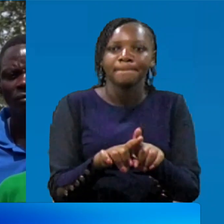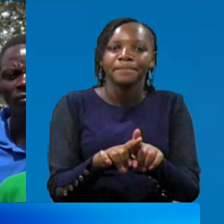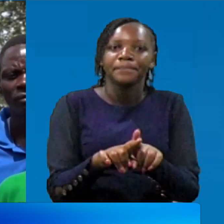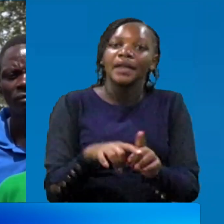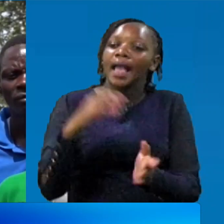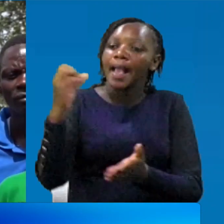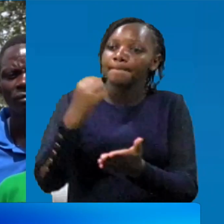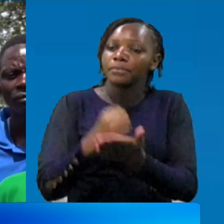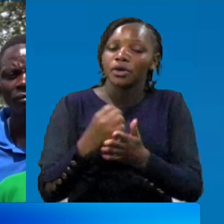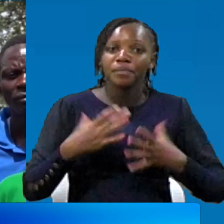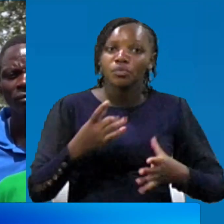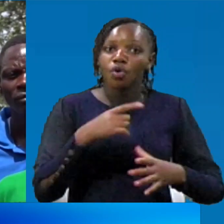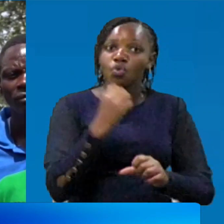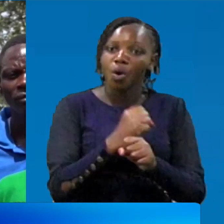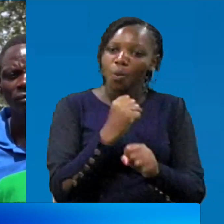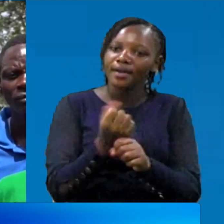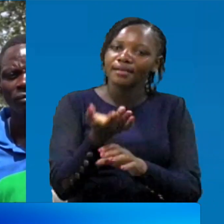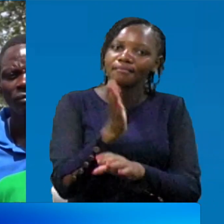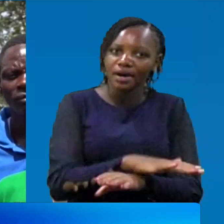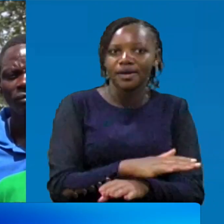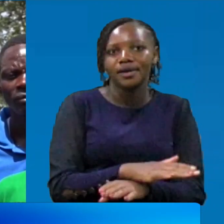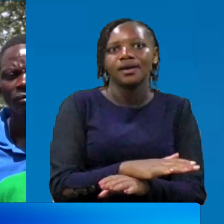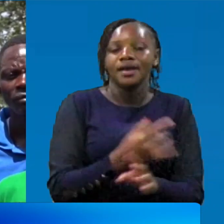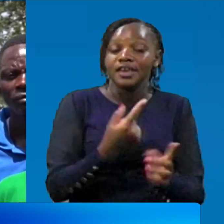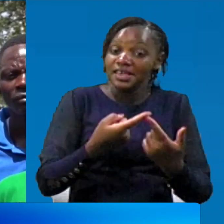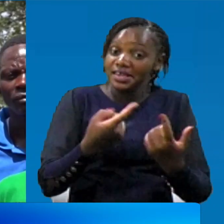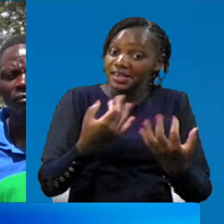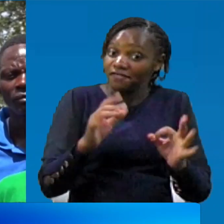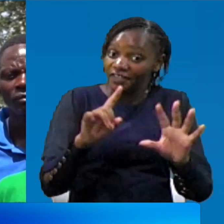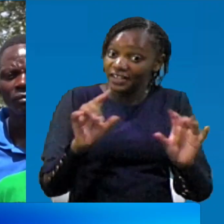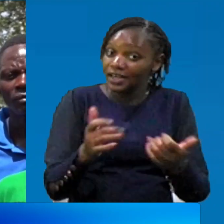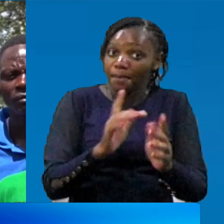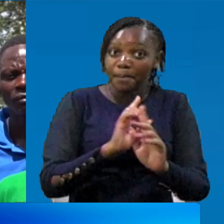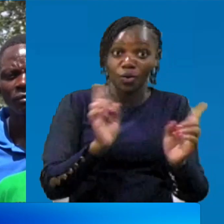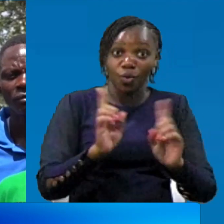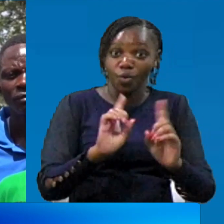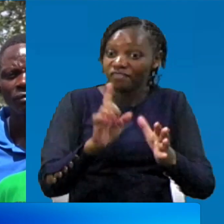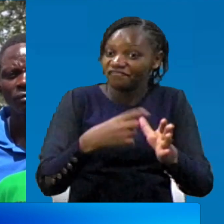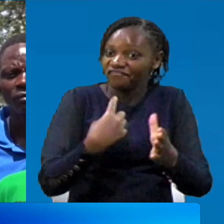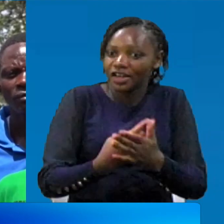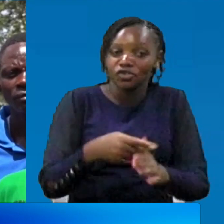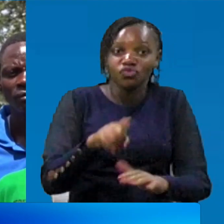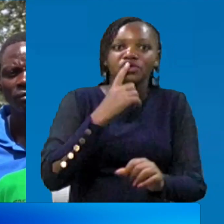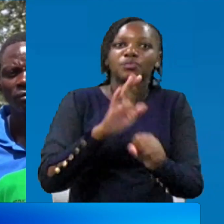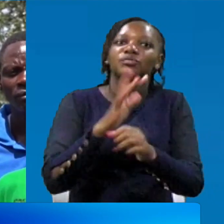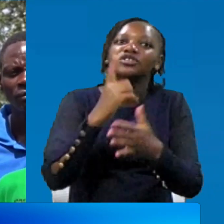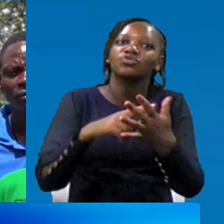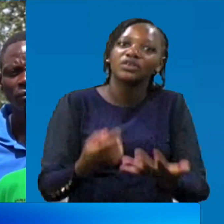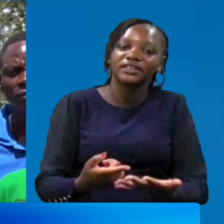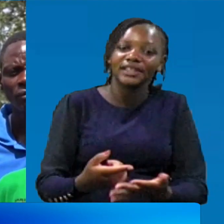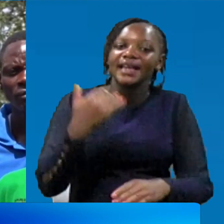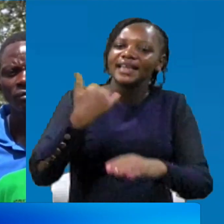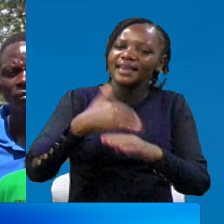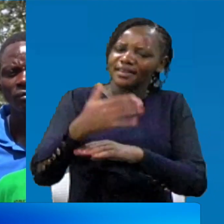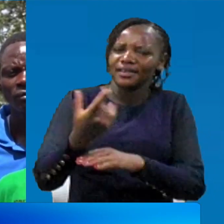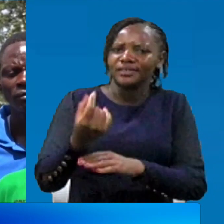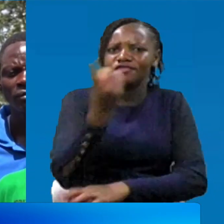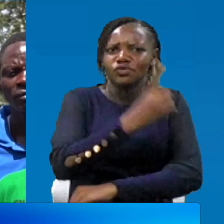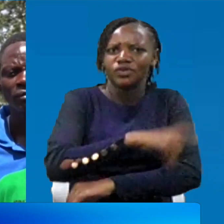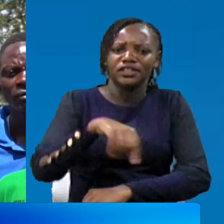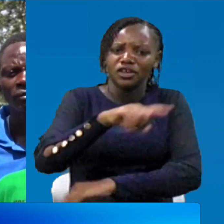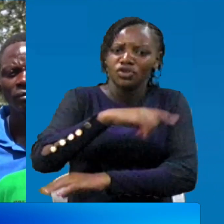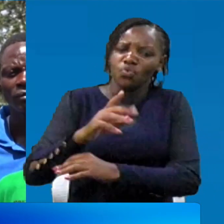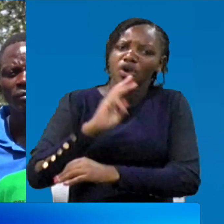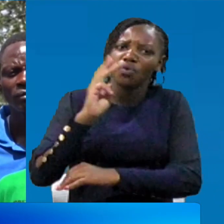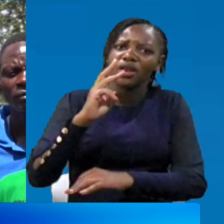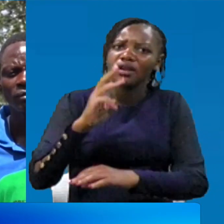working to continue with their work. Otherwise, if they don't do like that, then we are promising them that in the next few days we are going to